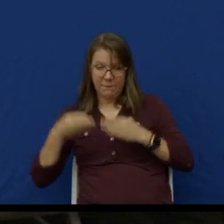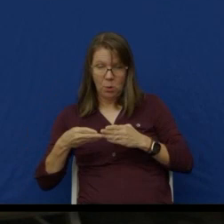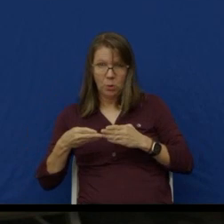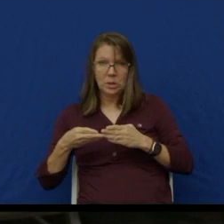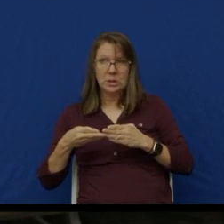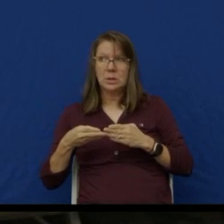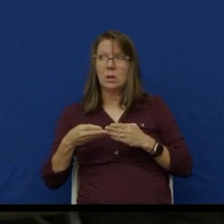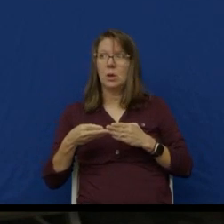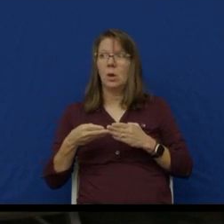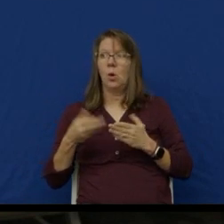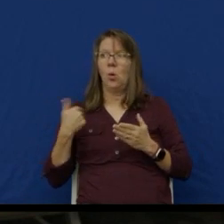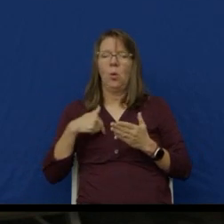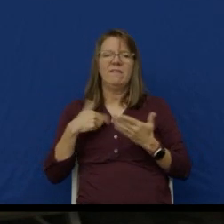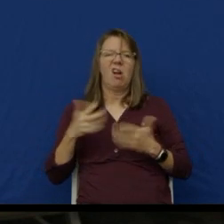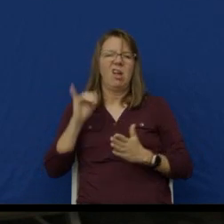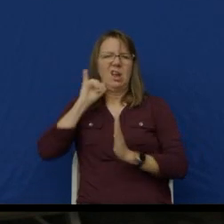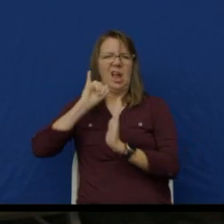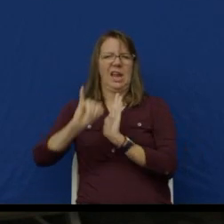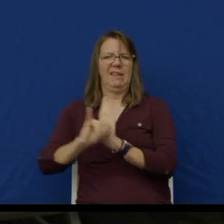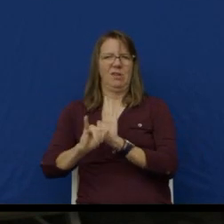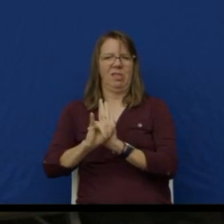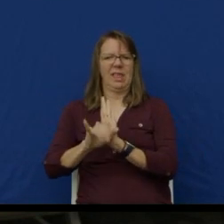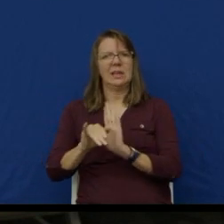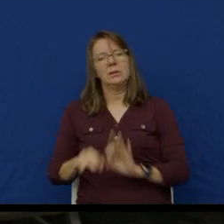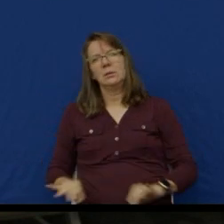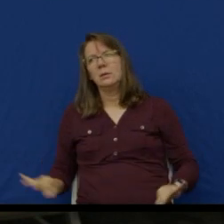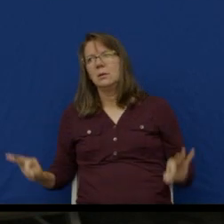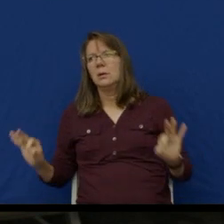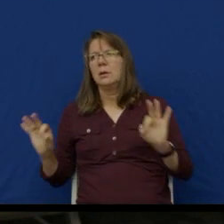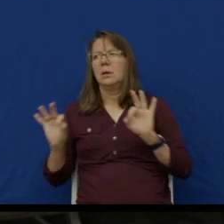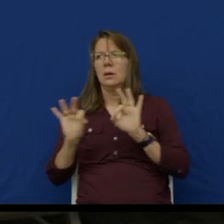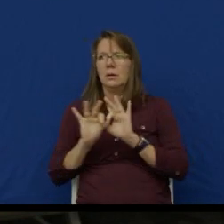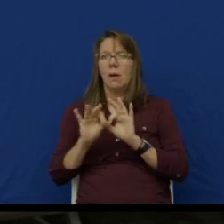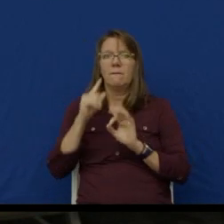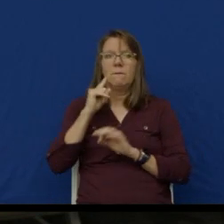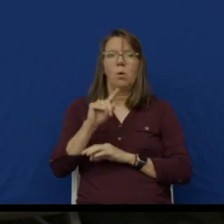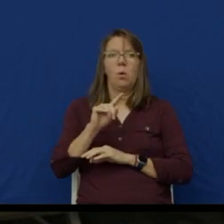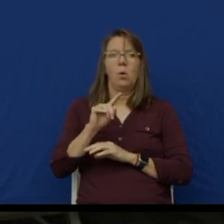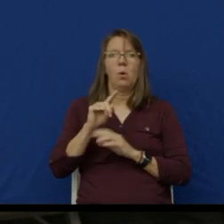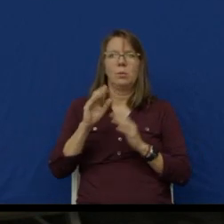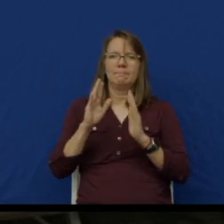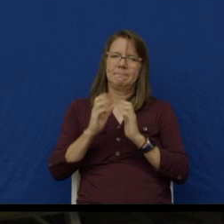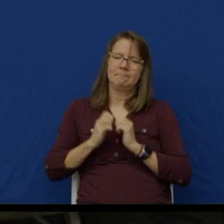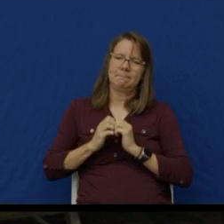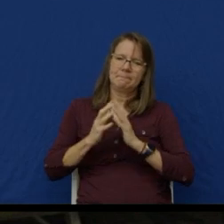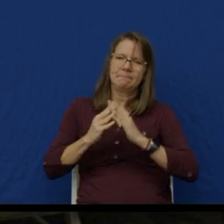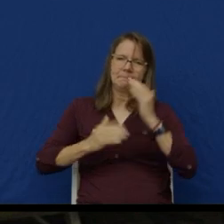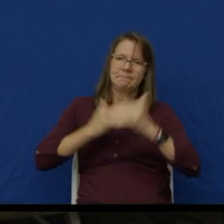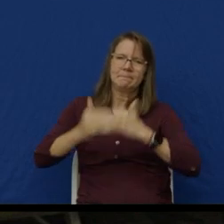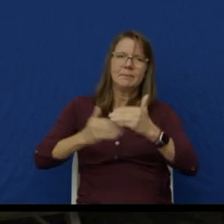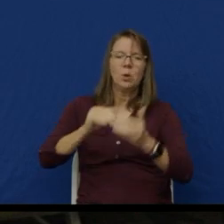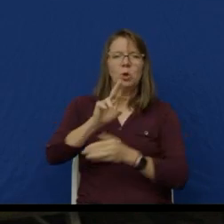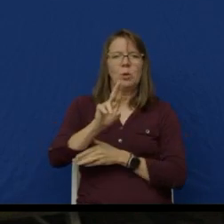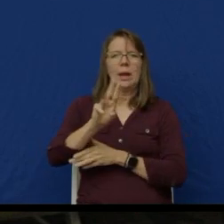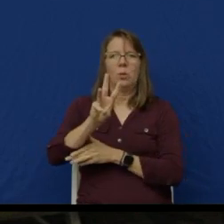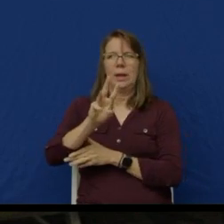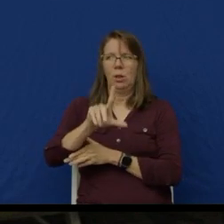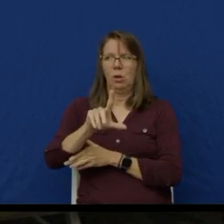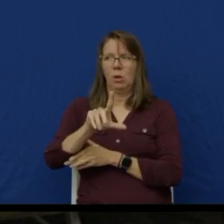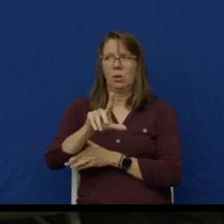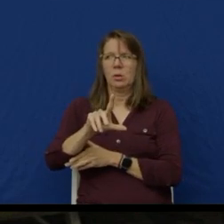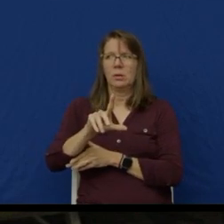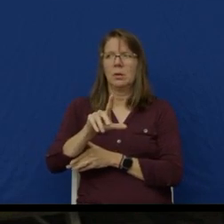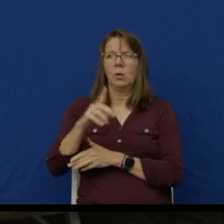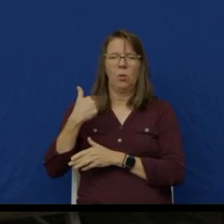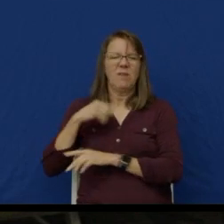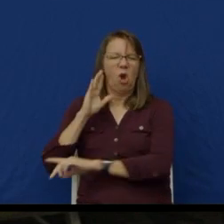we've identified as kind of the critical juncture for a lot of the United We Learn implementation efforts. That assessment and accountability system we have heard from our communities